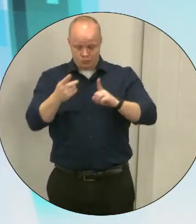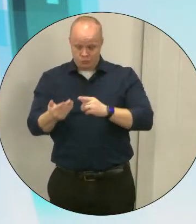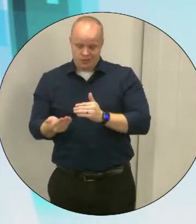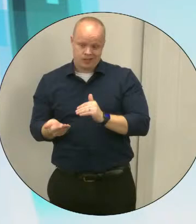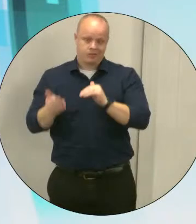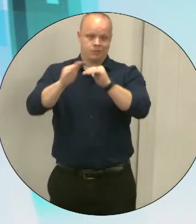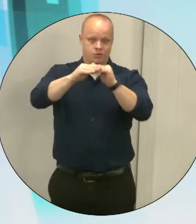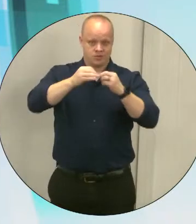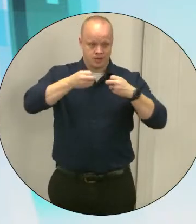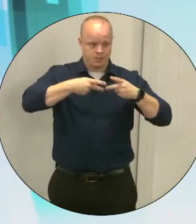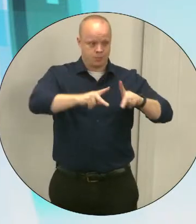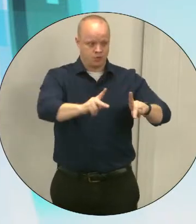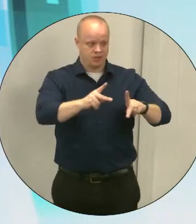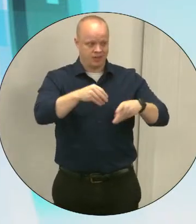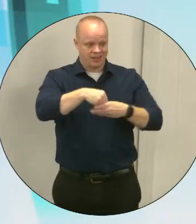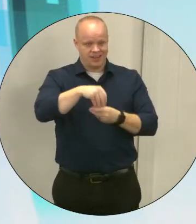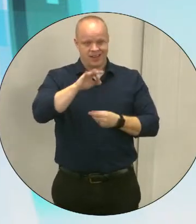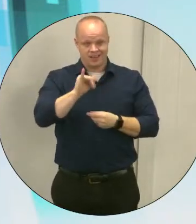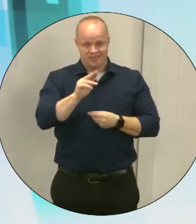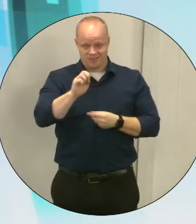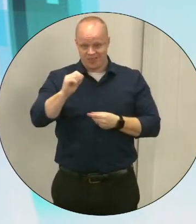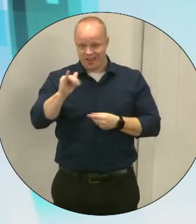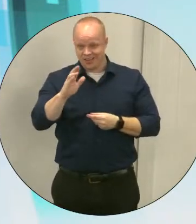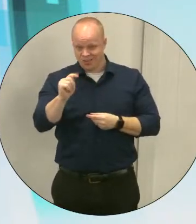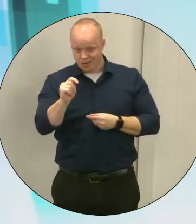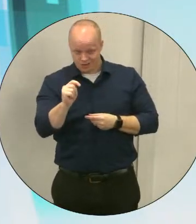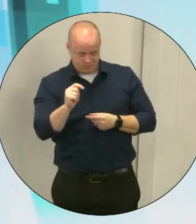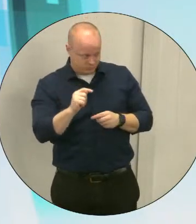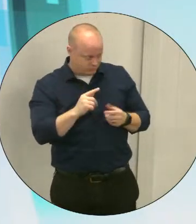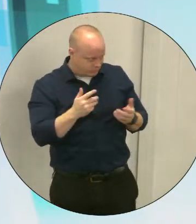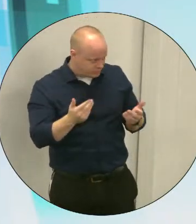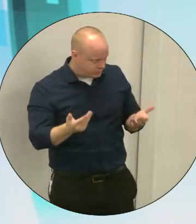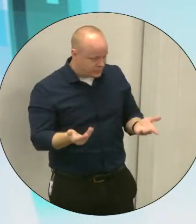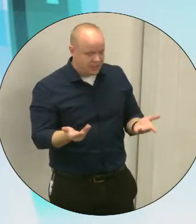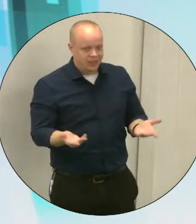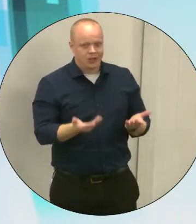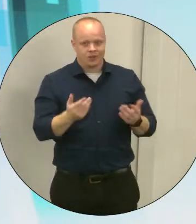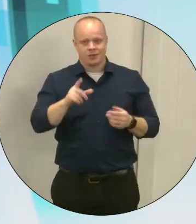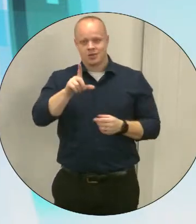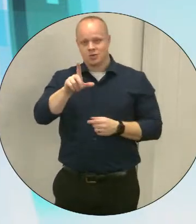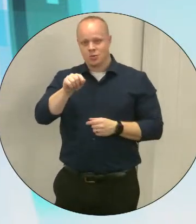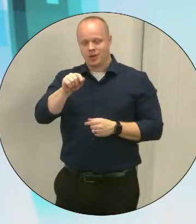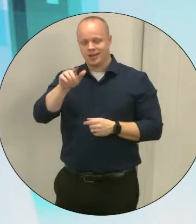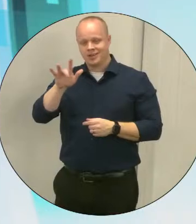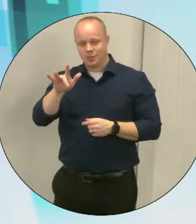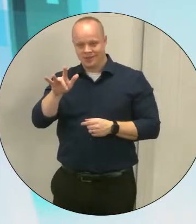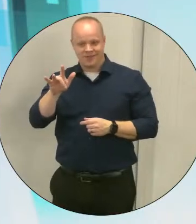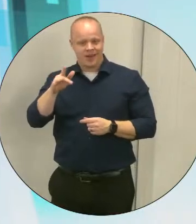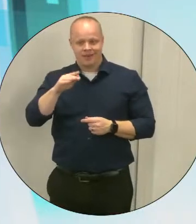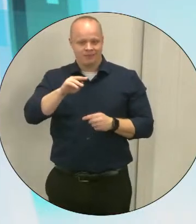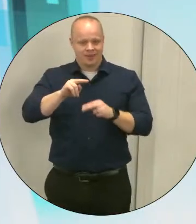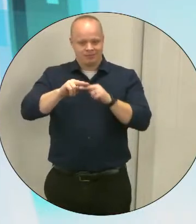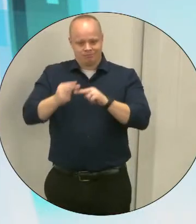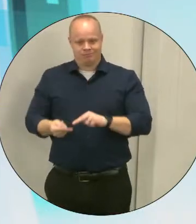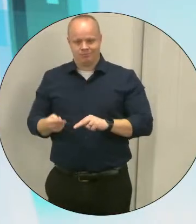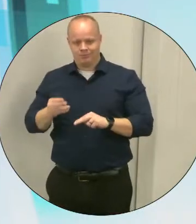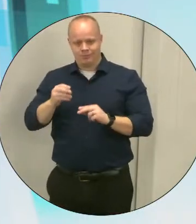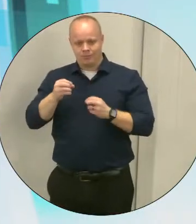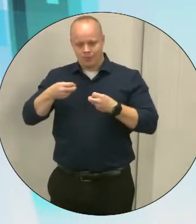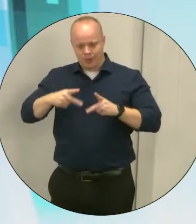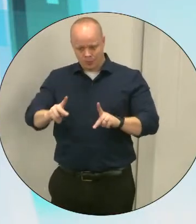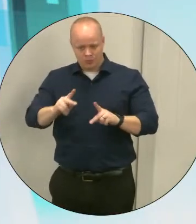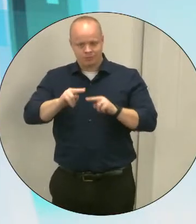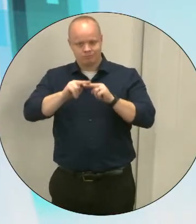increase opportunities in fine arts. And yet here we are in 2025, decreasing opportunity